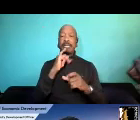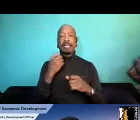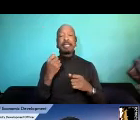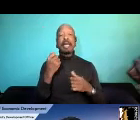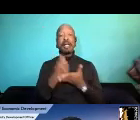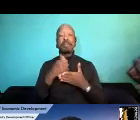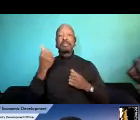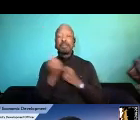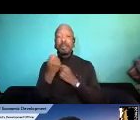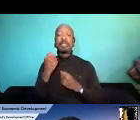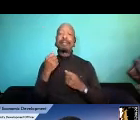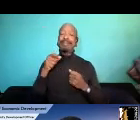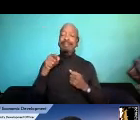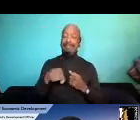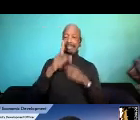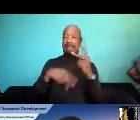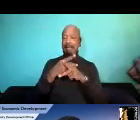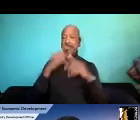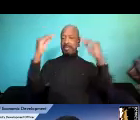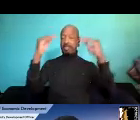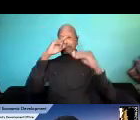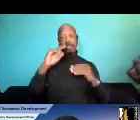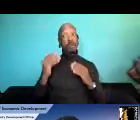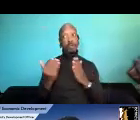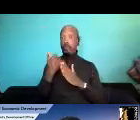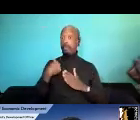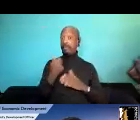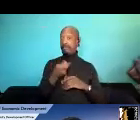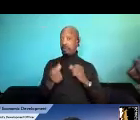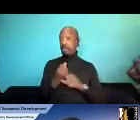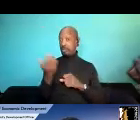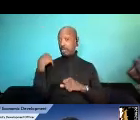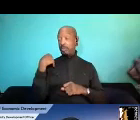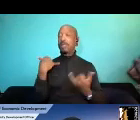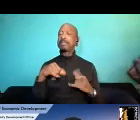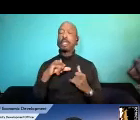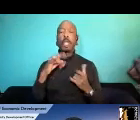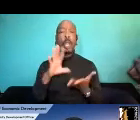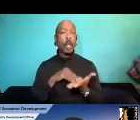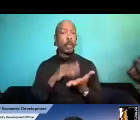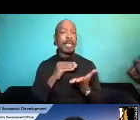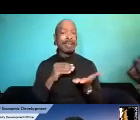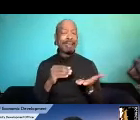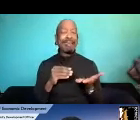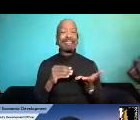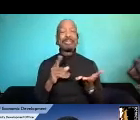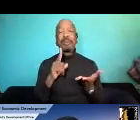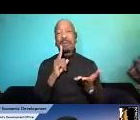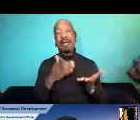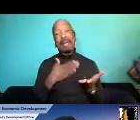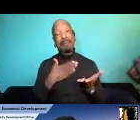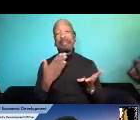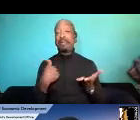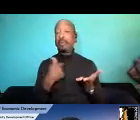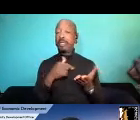because this was new to me as well a few years ago. And so I'm still learning about it. And I'm just happy that, we're able to work